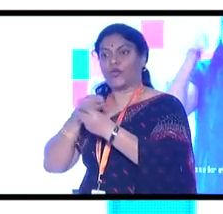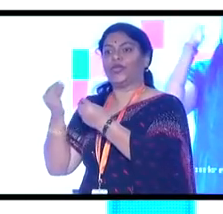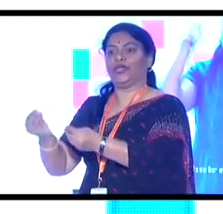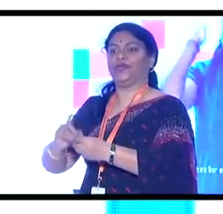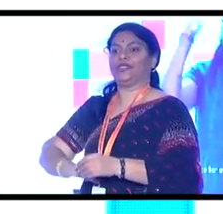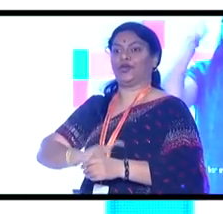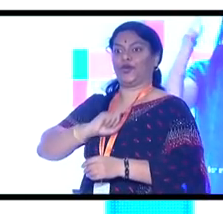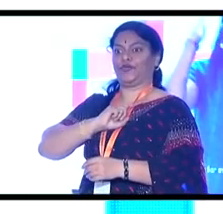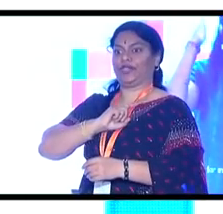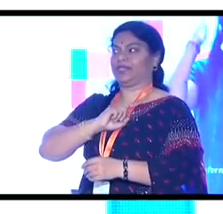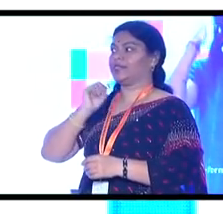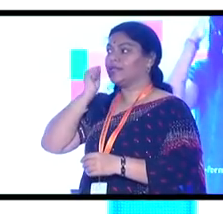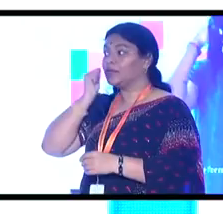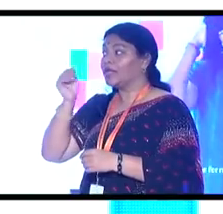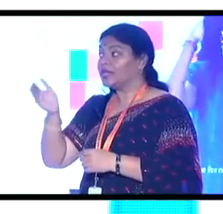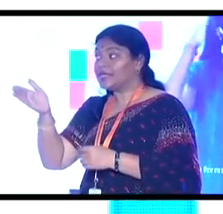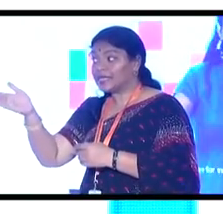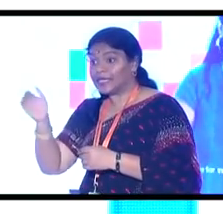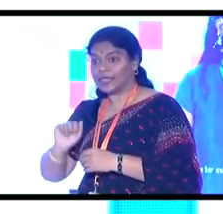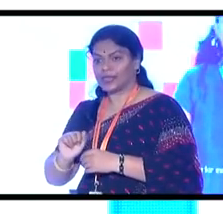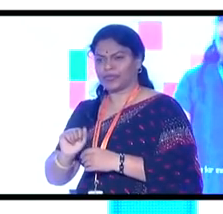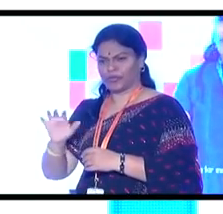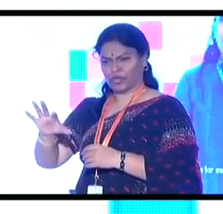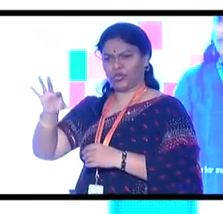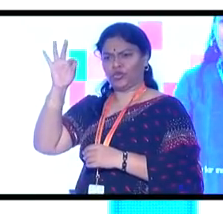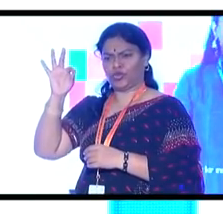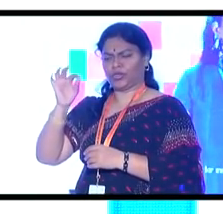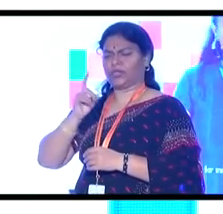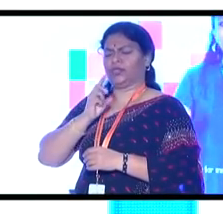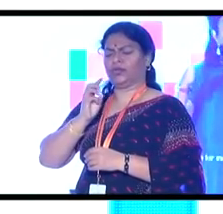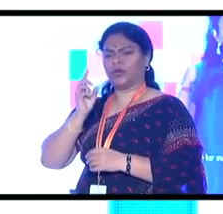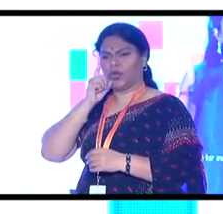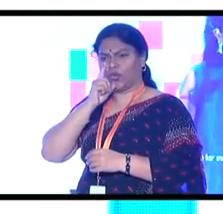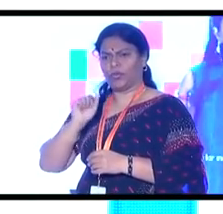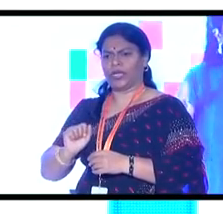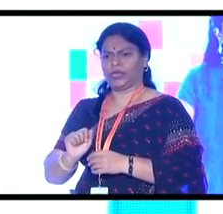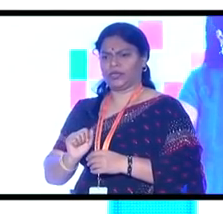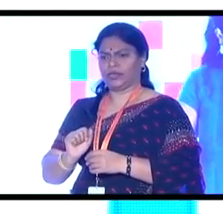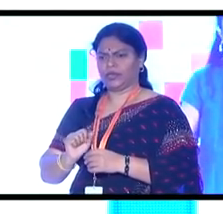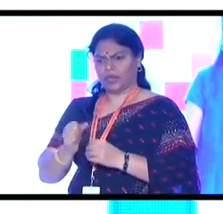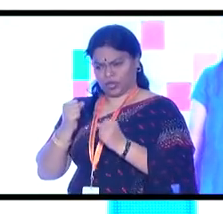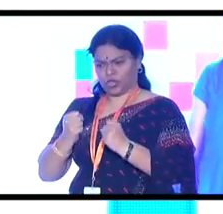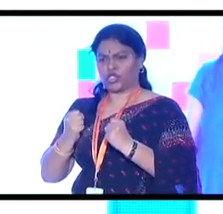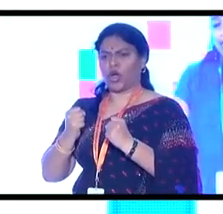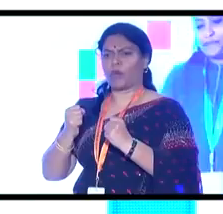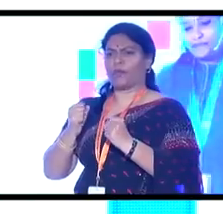my non-existent finger and say that you chose to mess with the wrong woman. You just chose to mess with the wrong person.